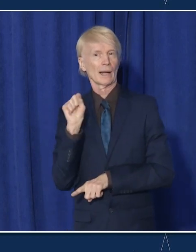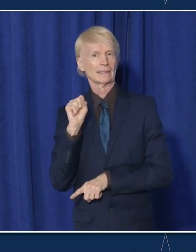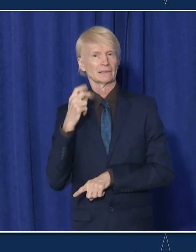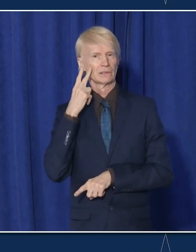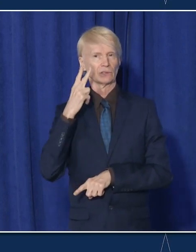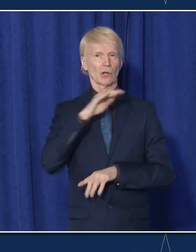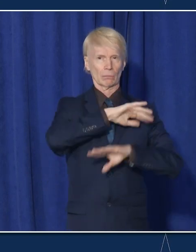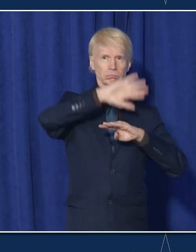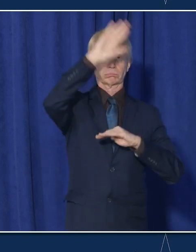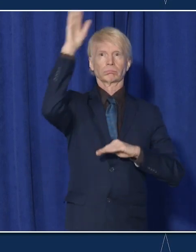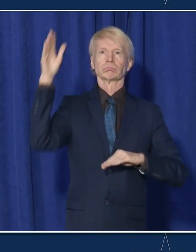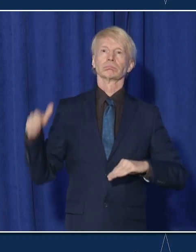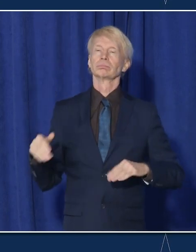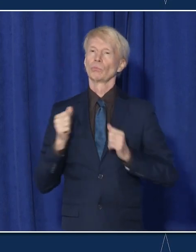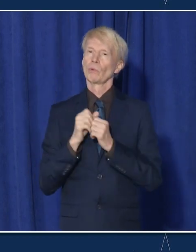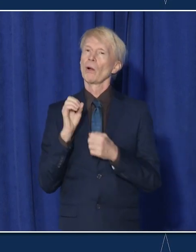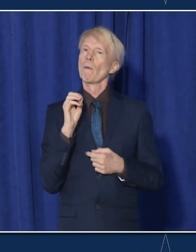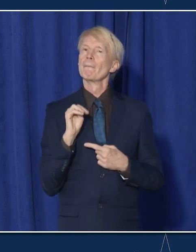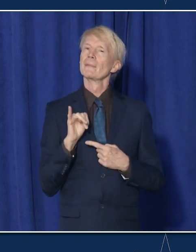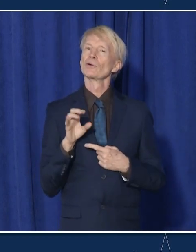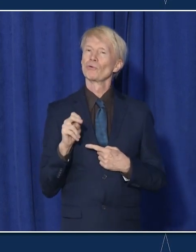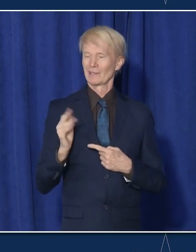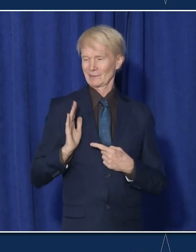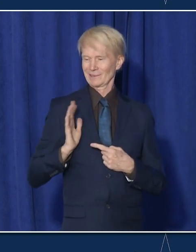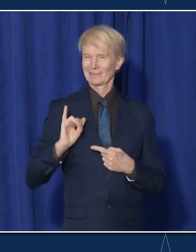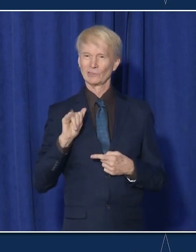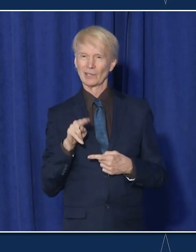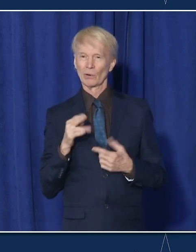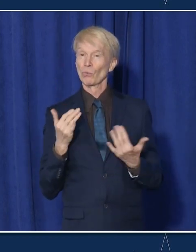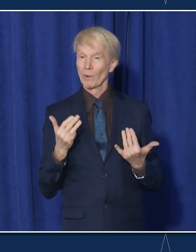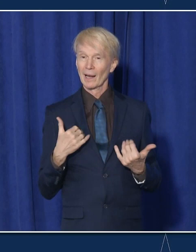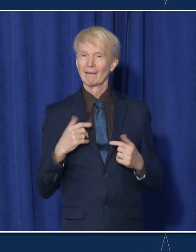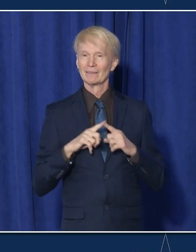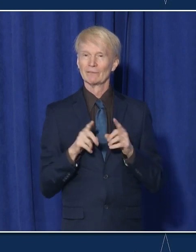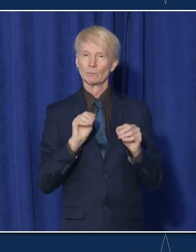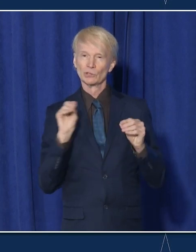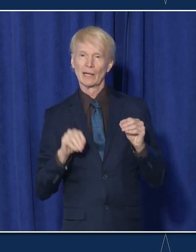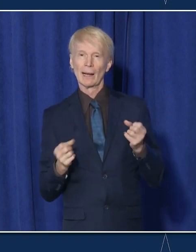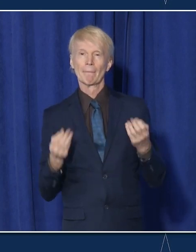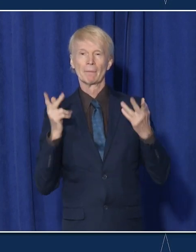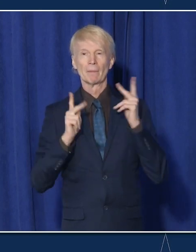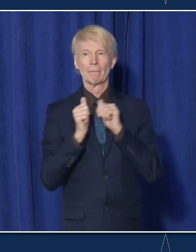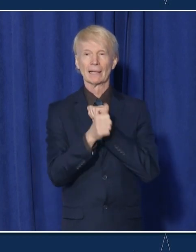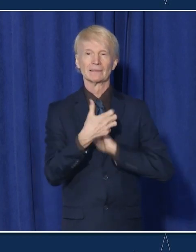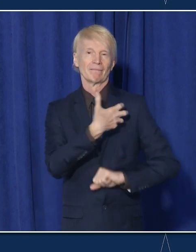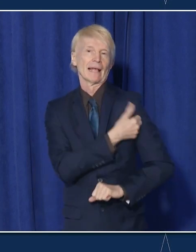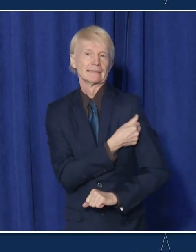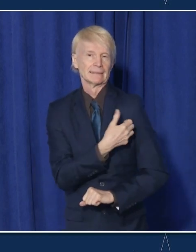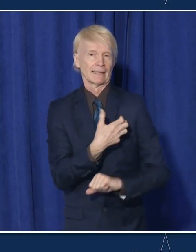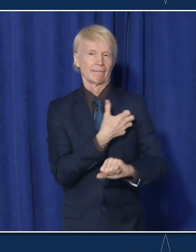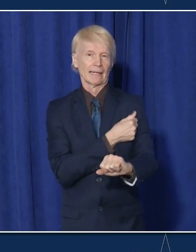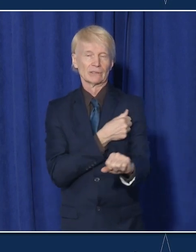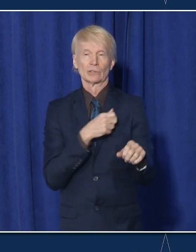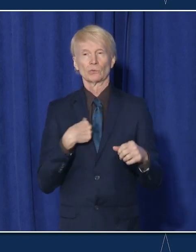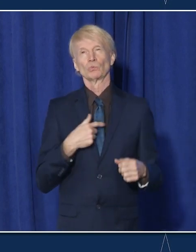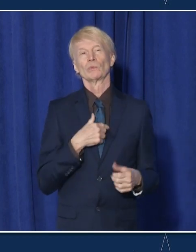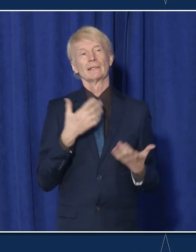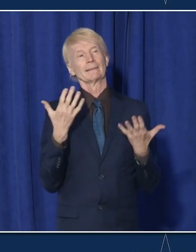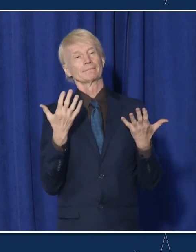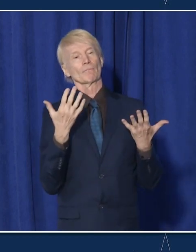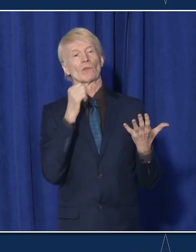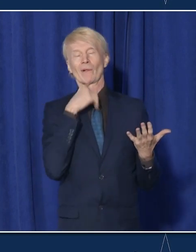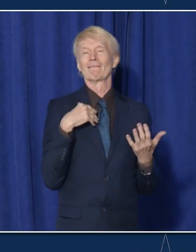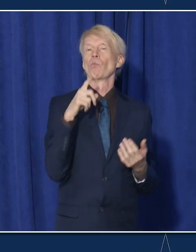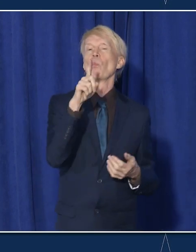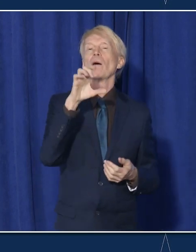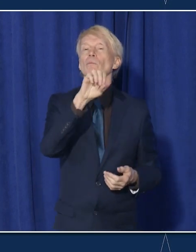Omicron. And that is completely related to the differing vaccination rates. And this is why we push not 100% vaccination,